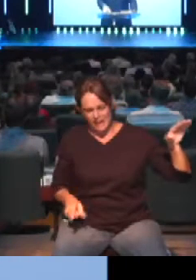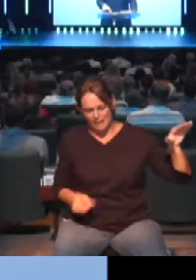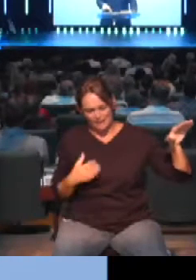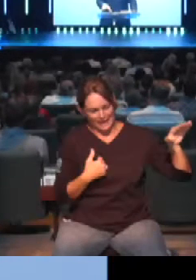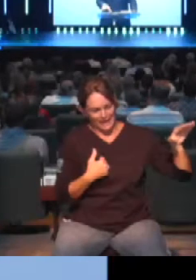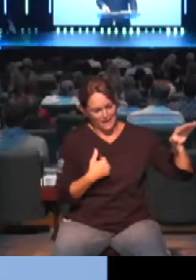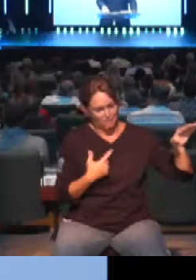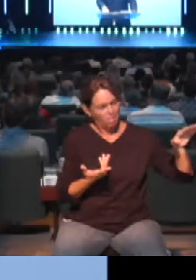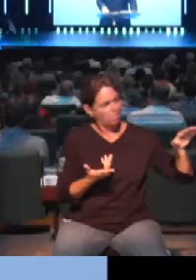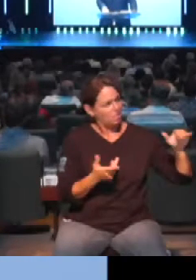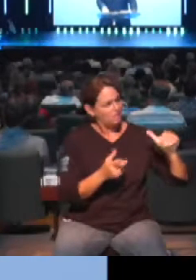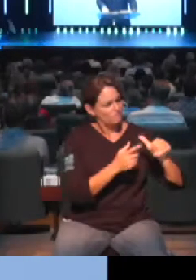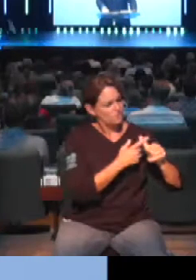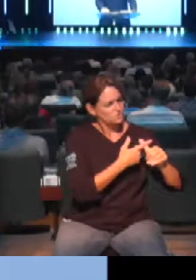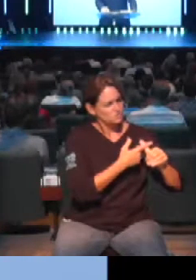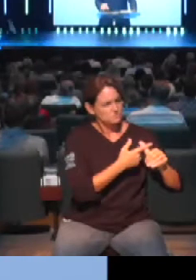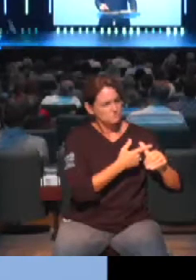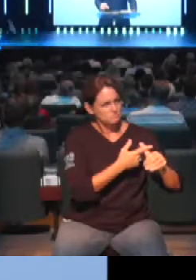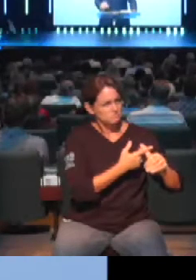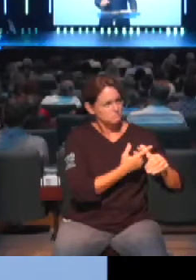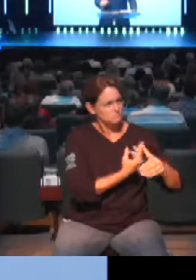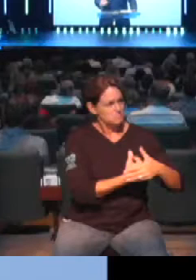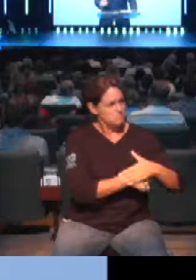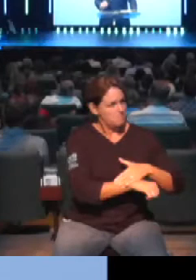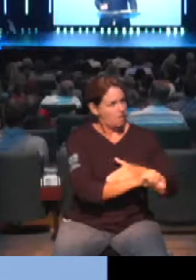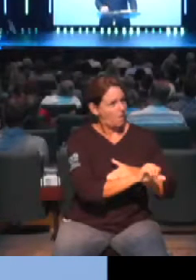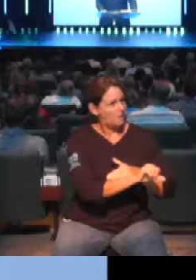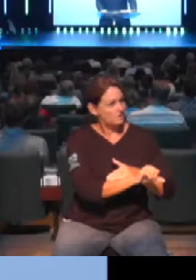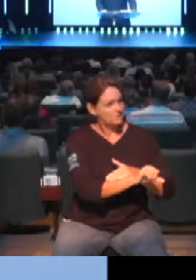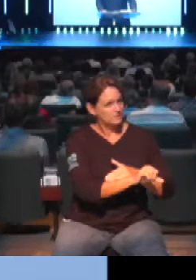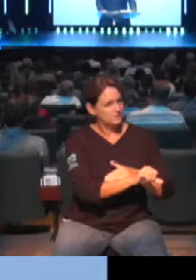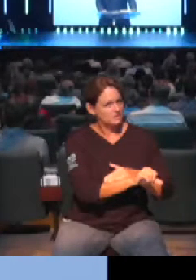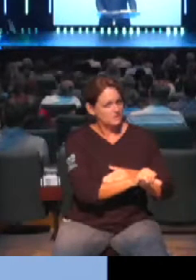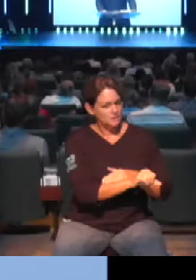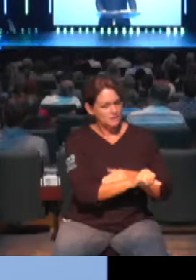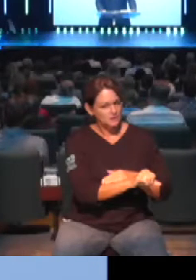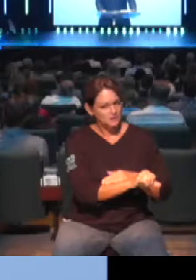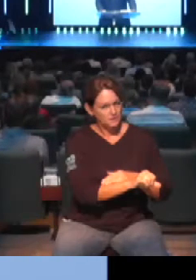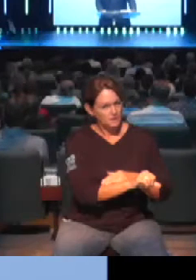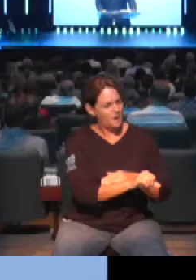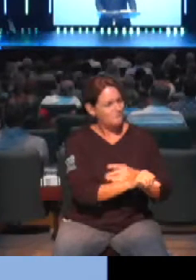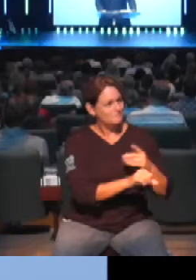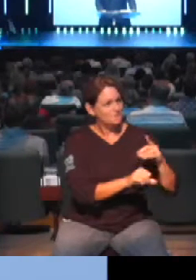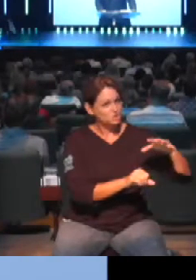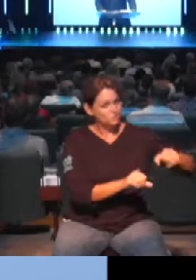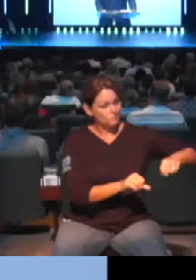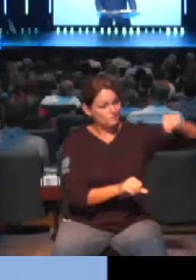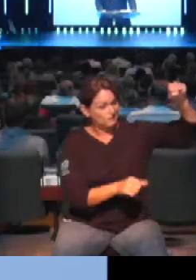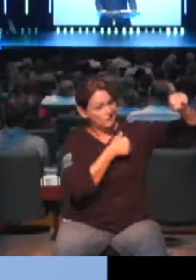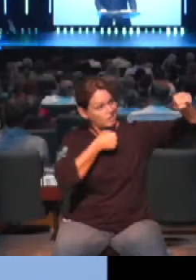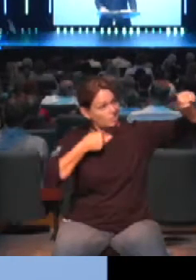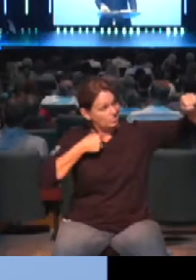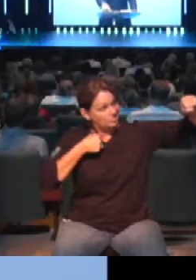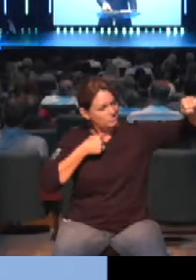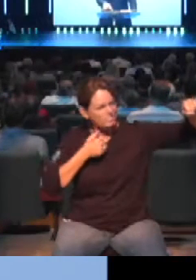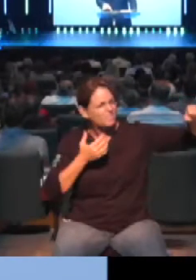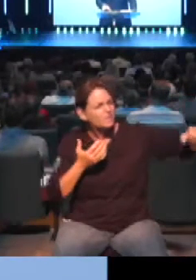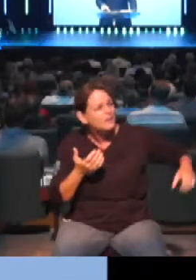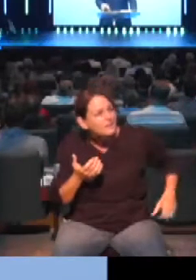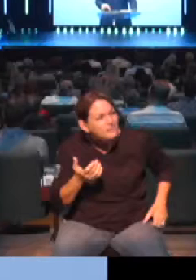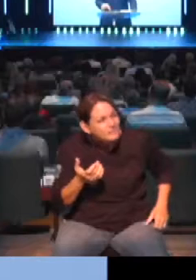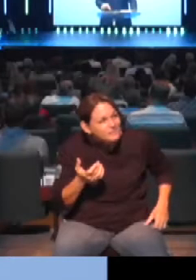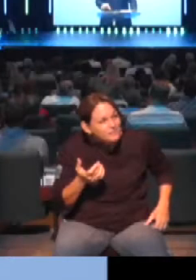our animals has a firstborn, you how shall I say this? Kill it. And